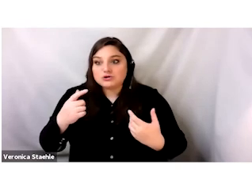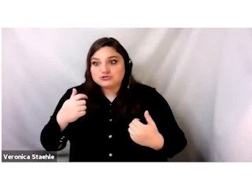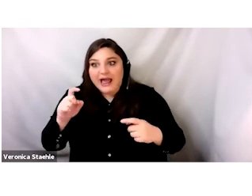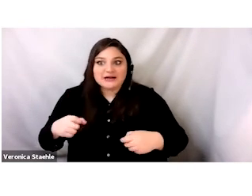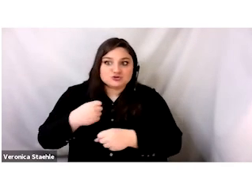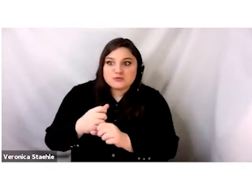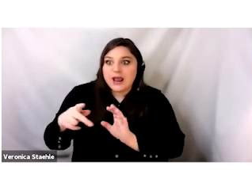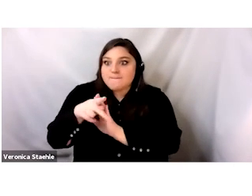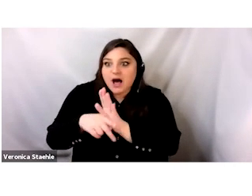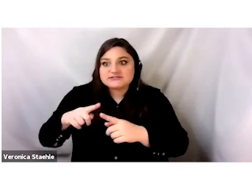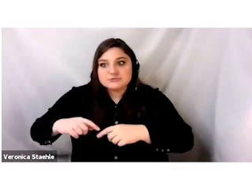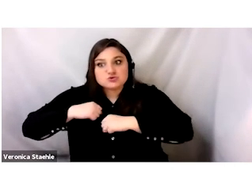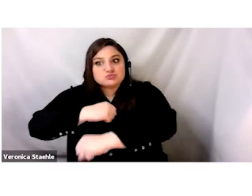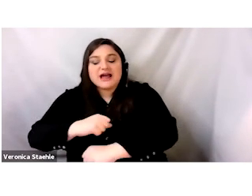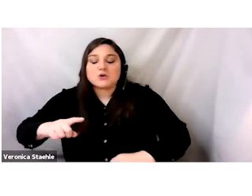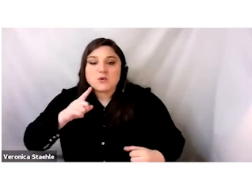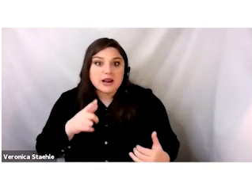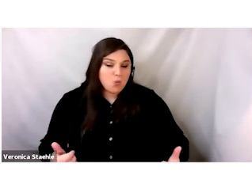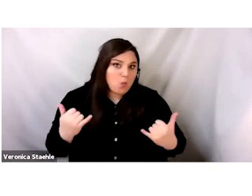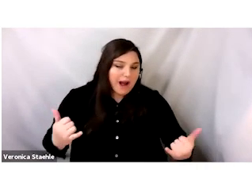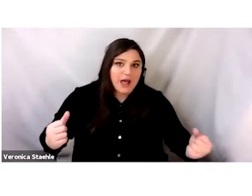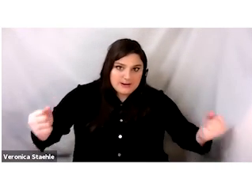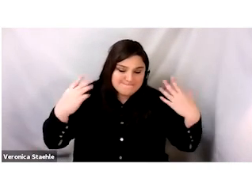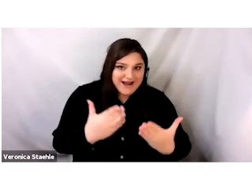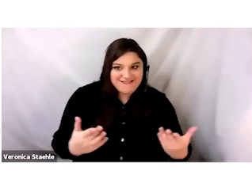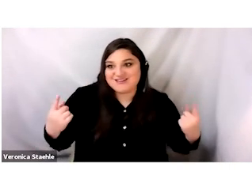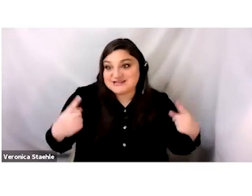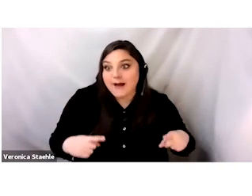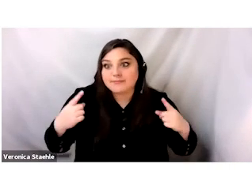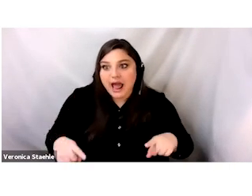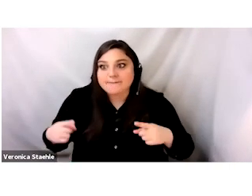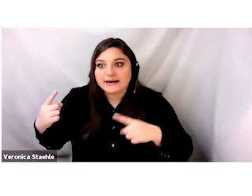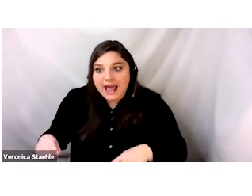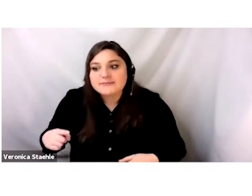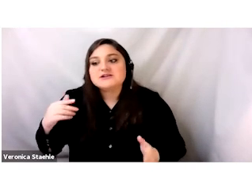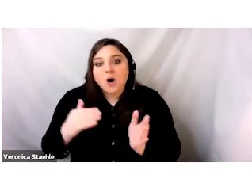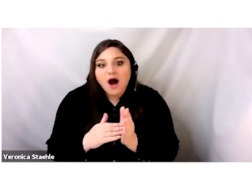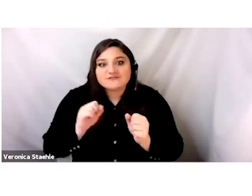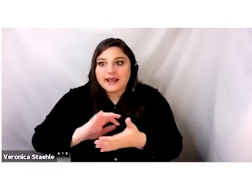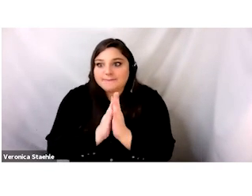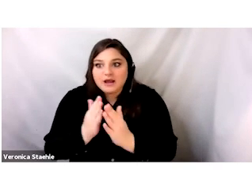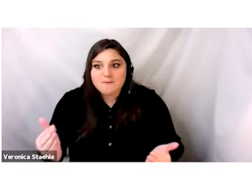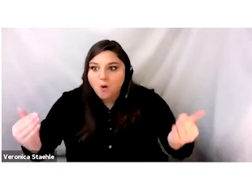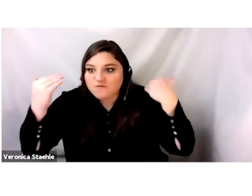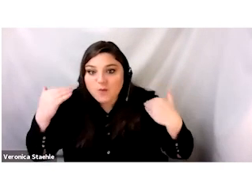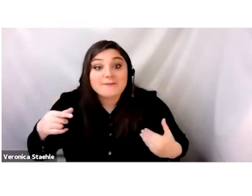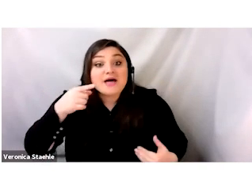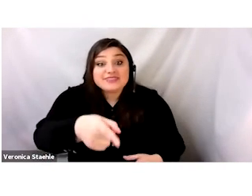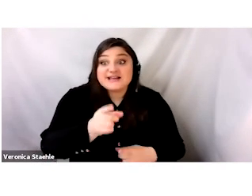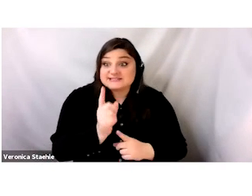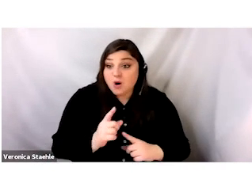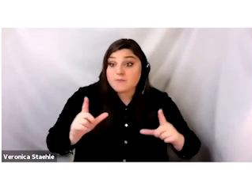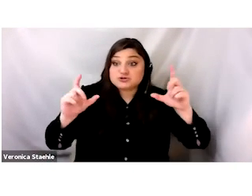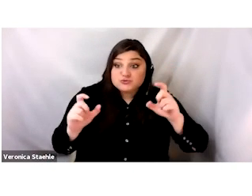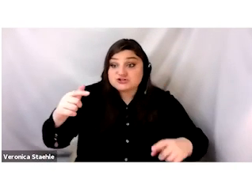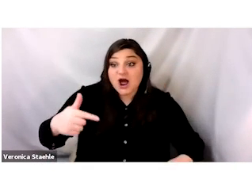there's a lot happening, and it's easy to be overwhelmed. And you can see in this photo, in this, it's a screenshot, I was